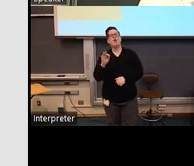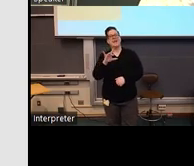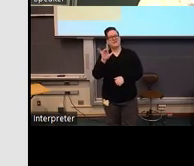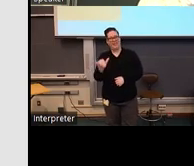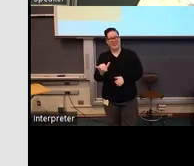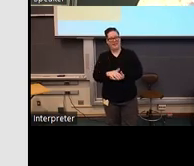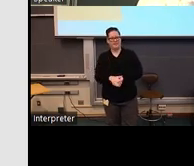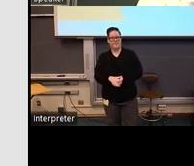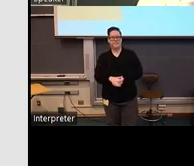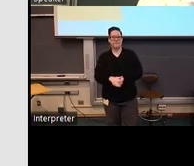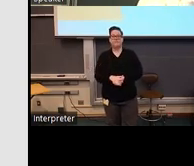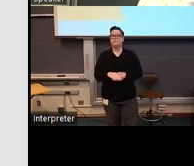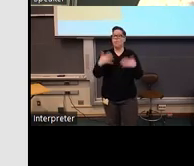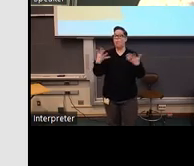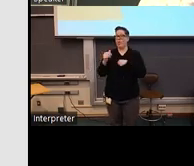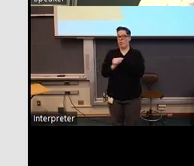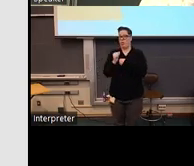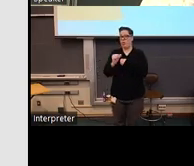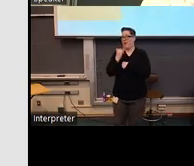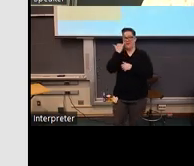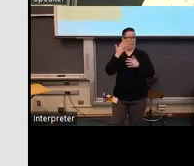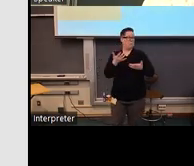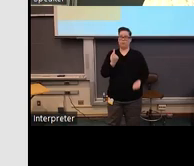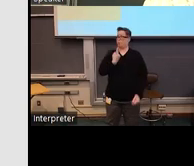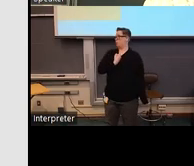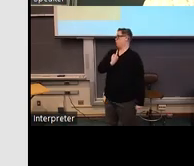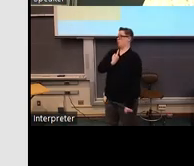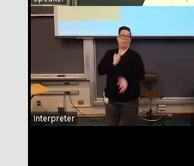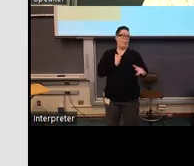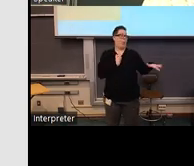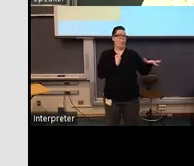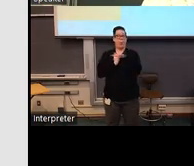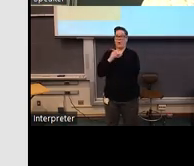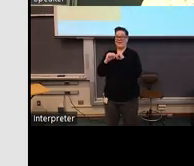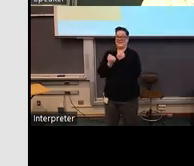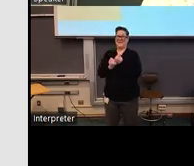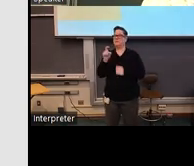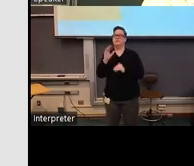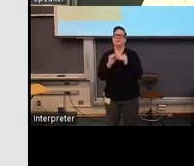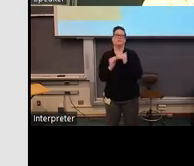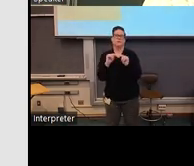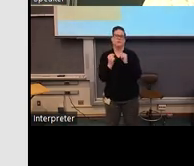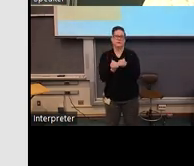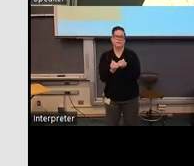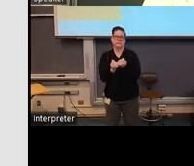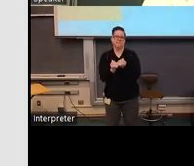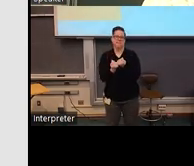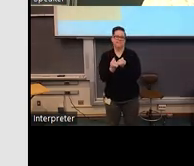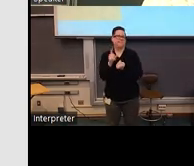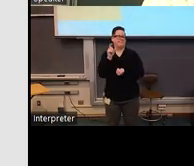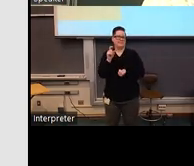What's a threat? Well, not having a team, being by yourself, that means we need to build one for you. We need to look at